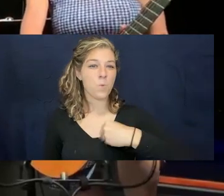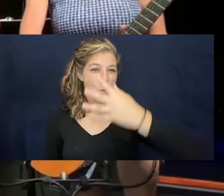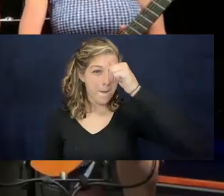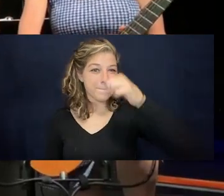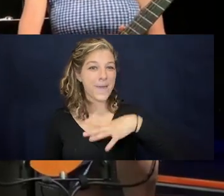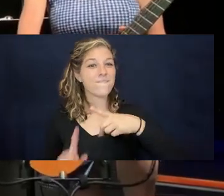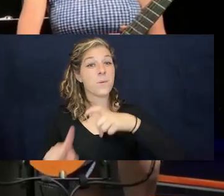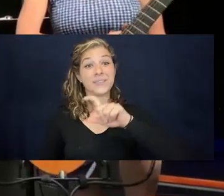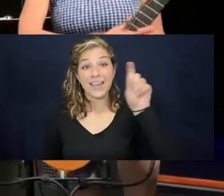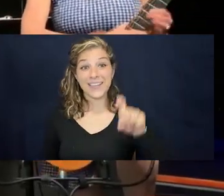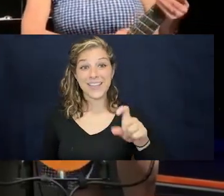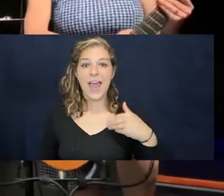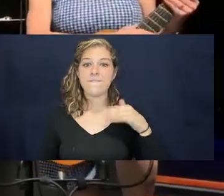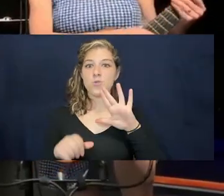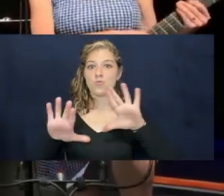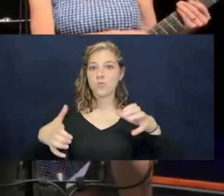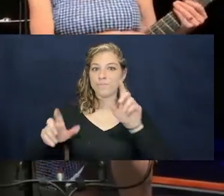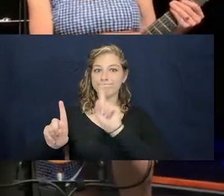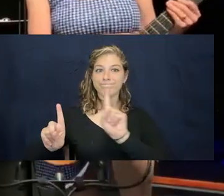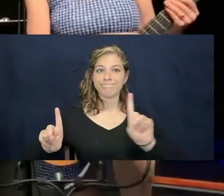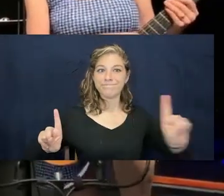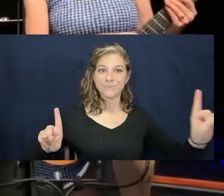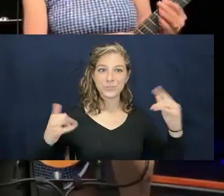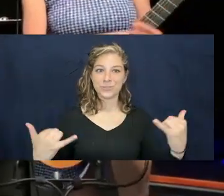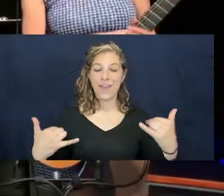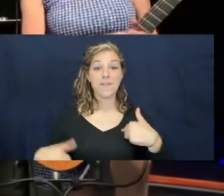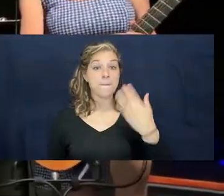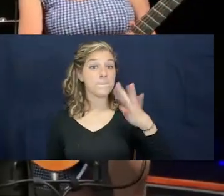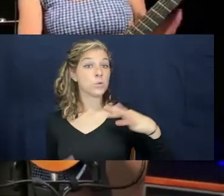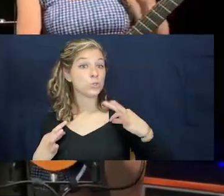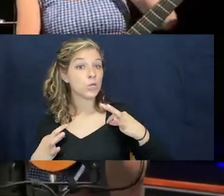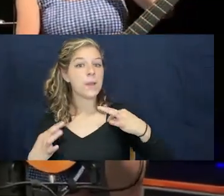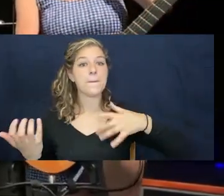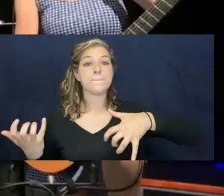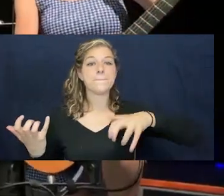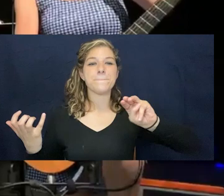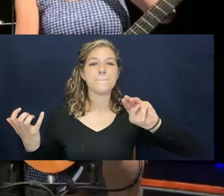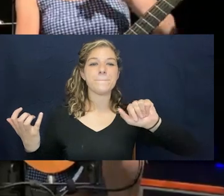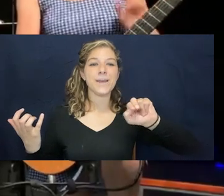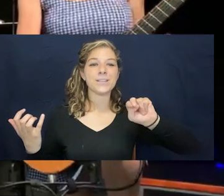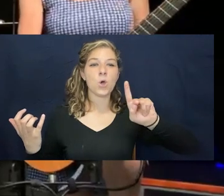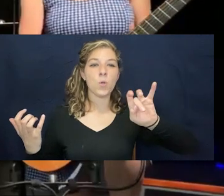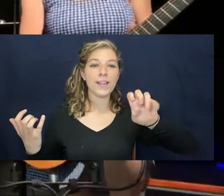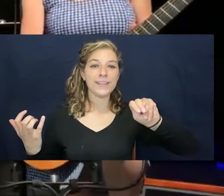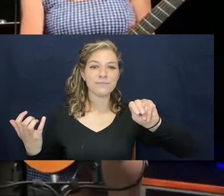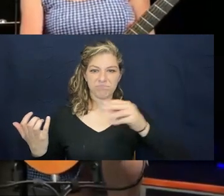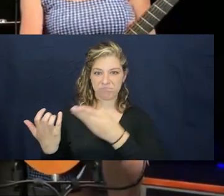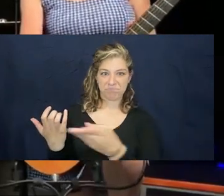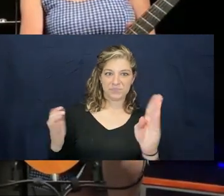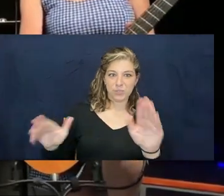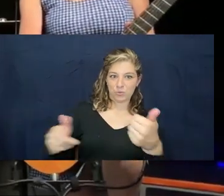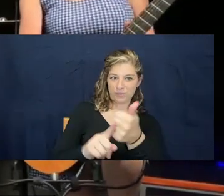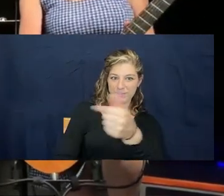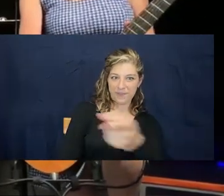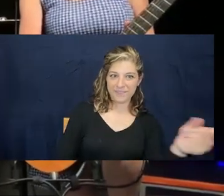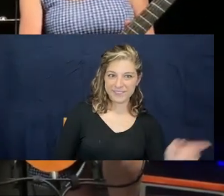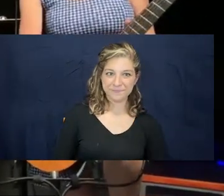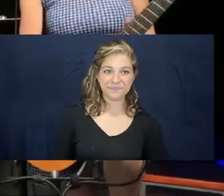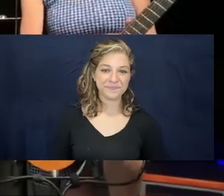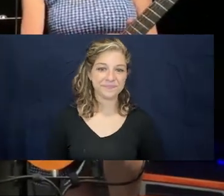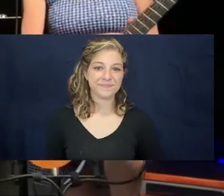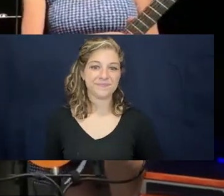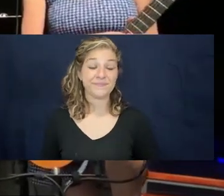I'm a Caucasian man from Texas, and I've got a little band here today. I'm wearing a blue shirt and playing the mandolin, and I'll let the rest of the